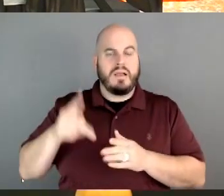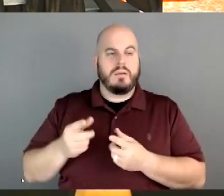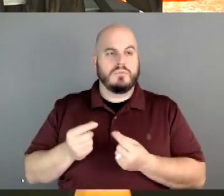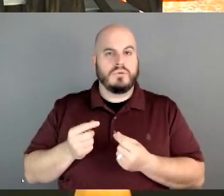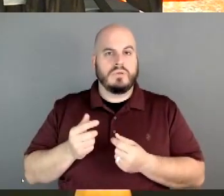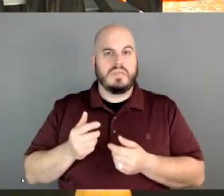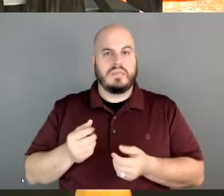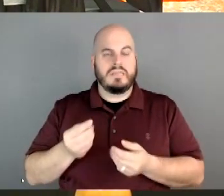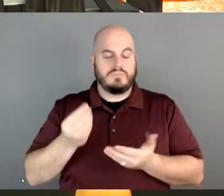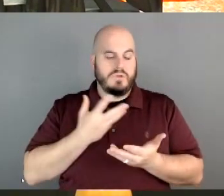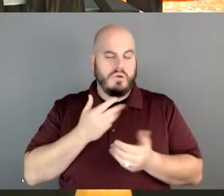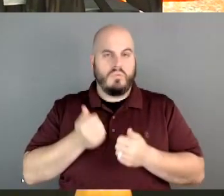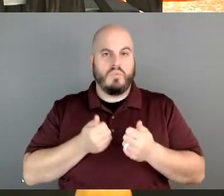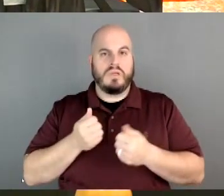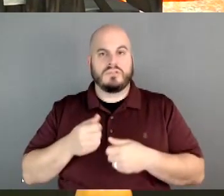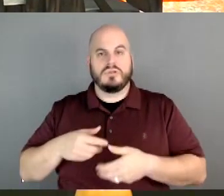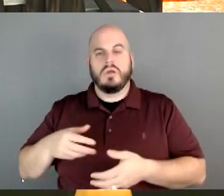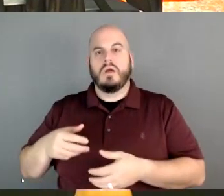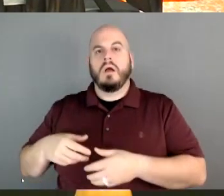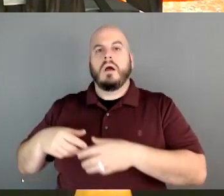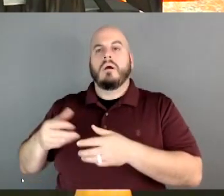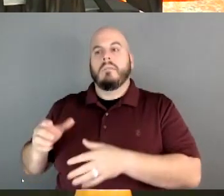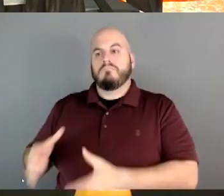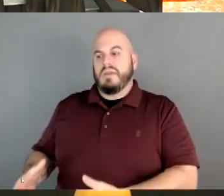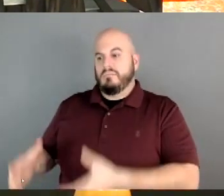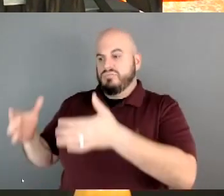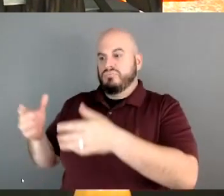curb. So if you don't have it, you're right, you should get it.